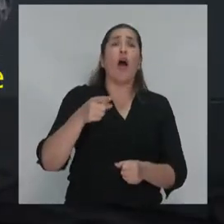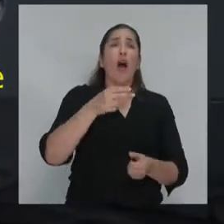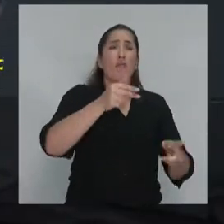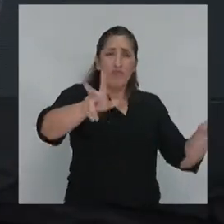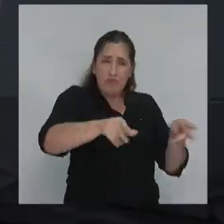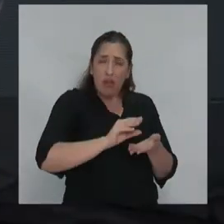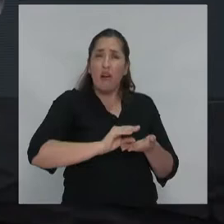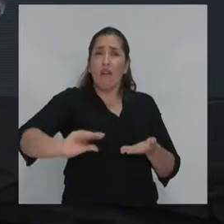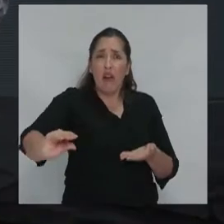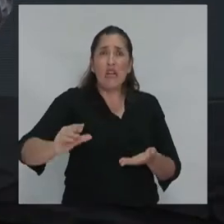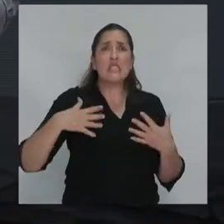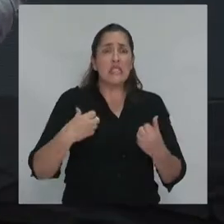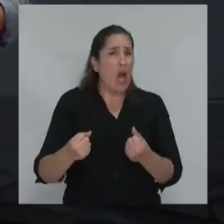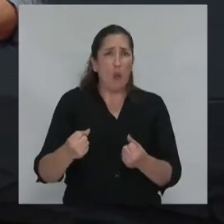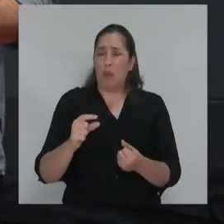adequate health care.